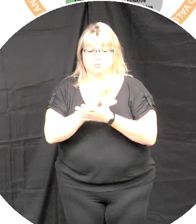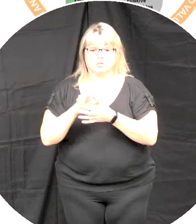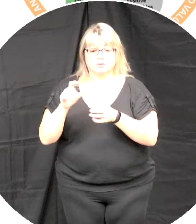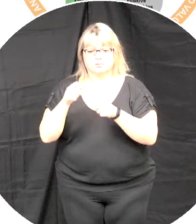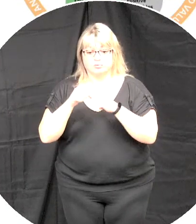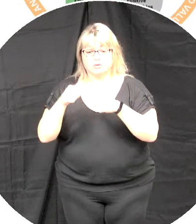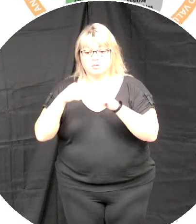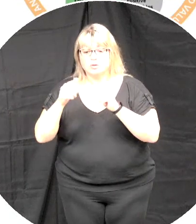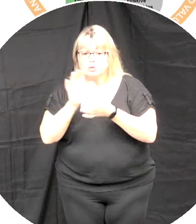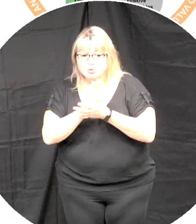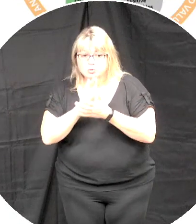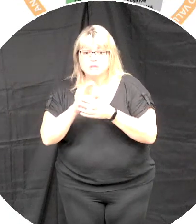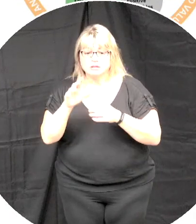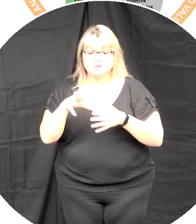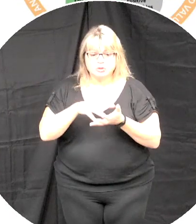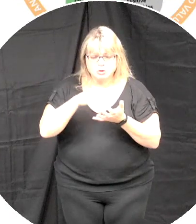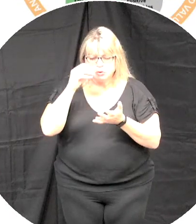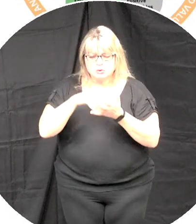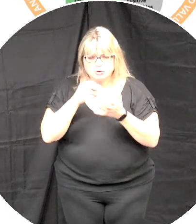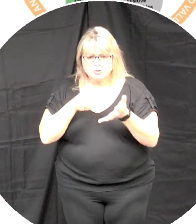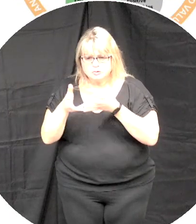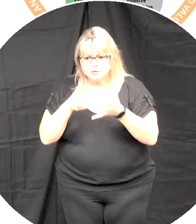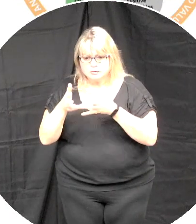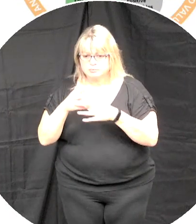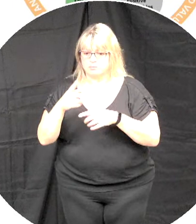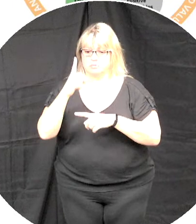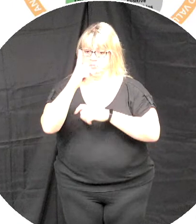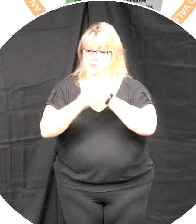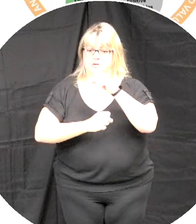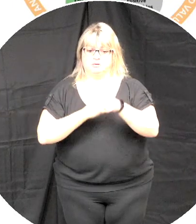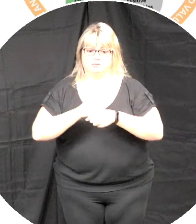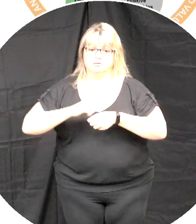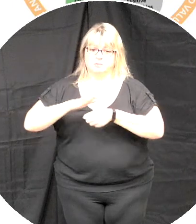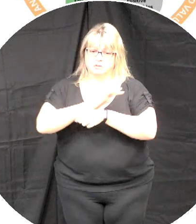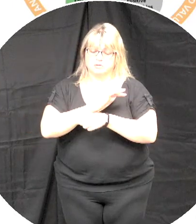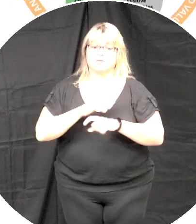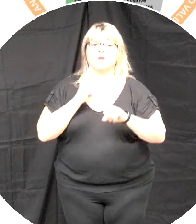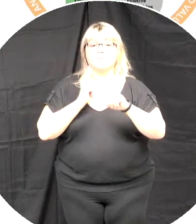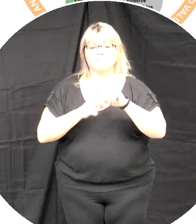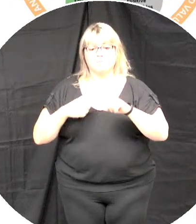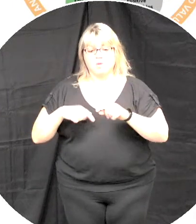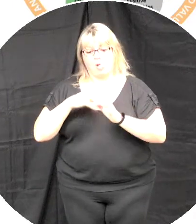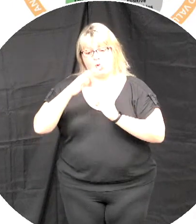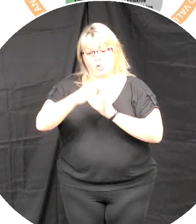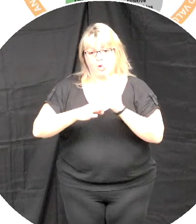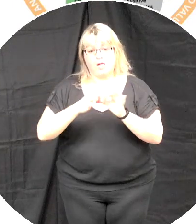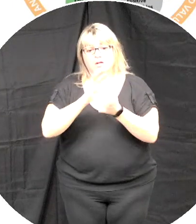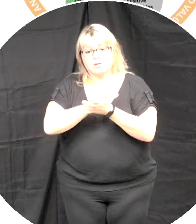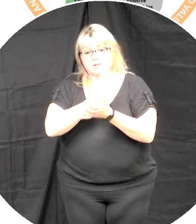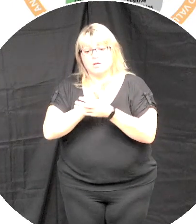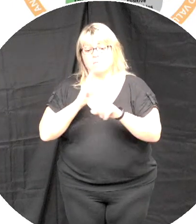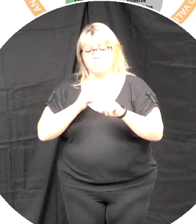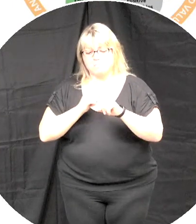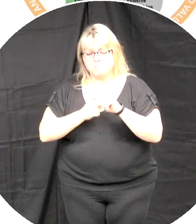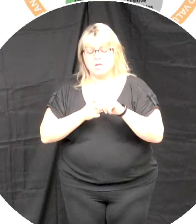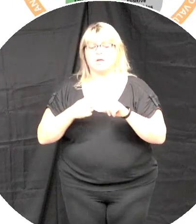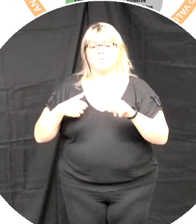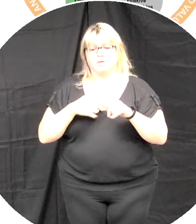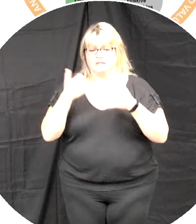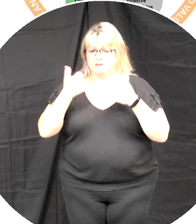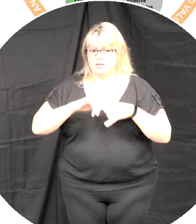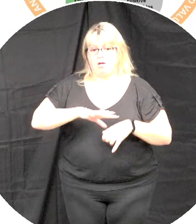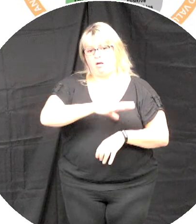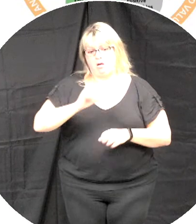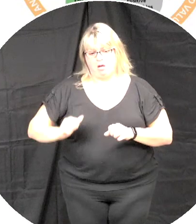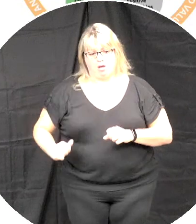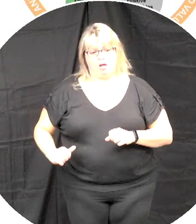teams participating in learning sessions throughout the year. In addition to the pilot schools, a multitude of deep learning continued throughout the